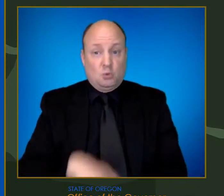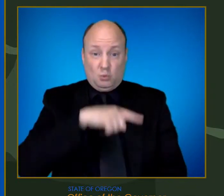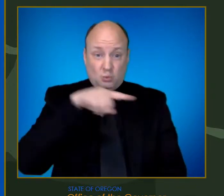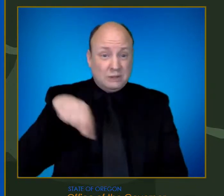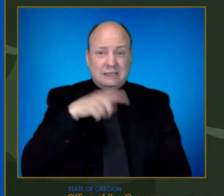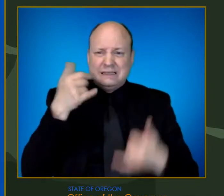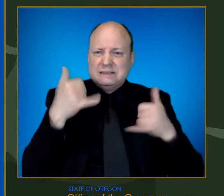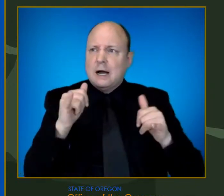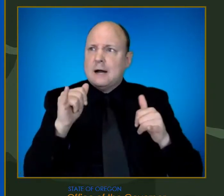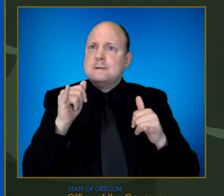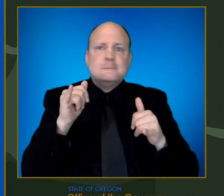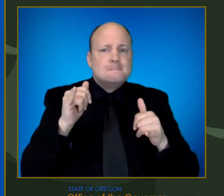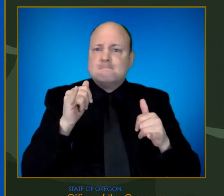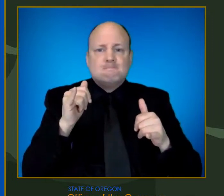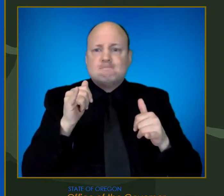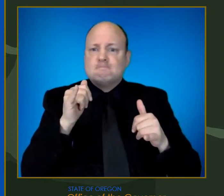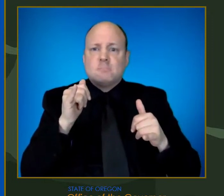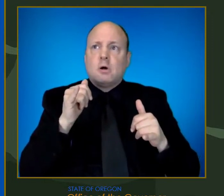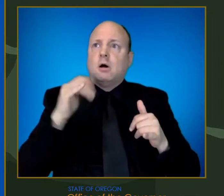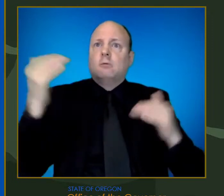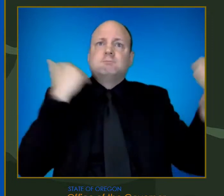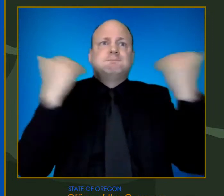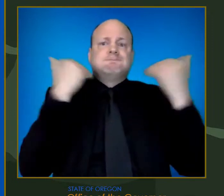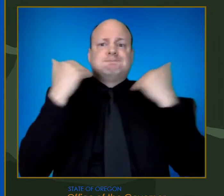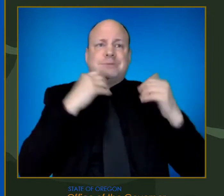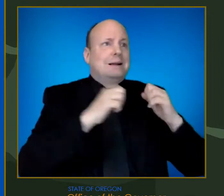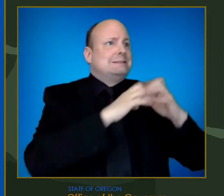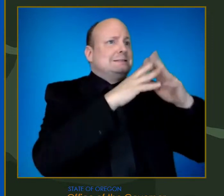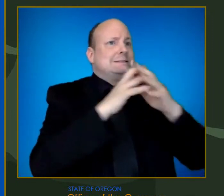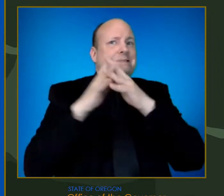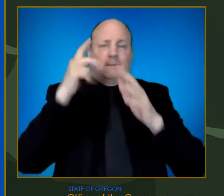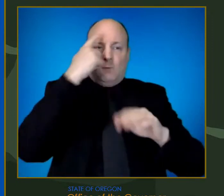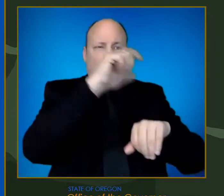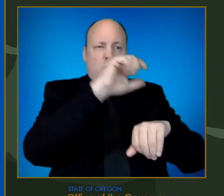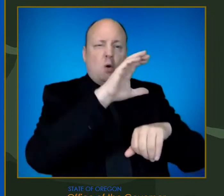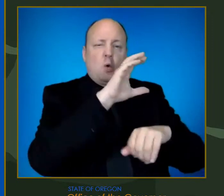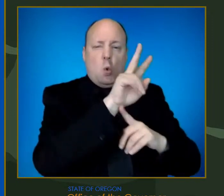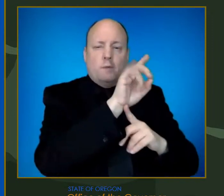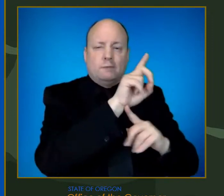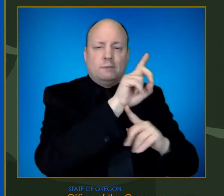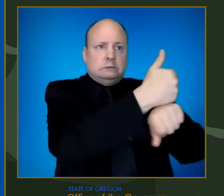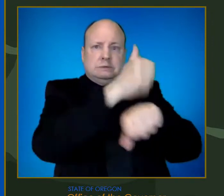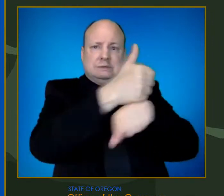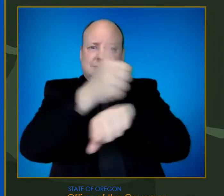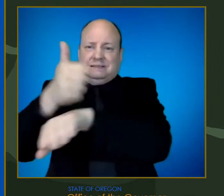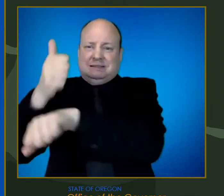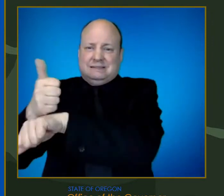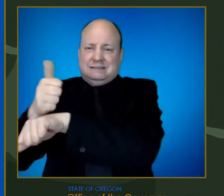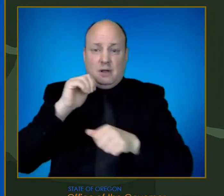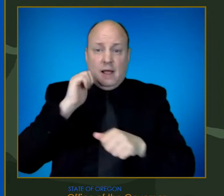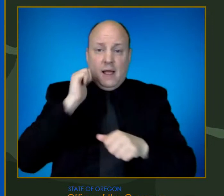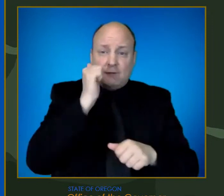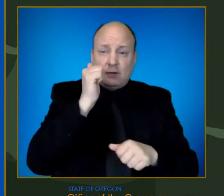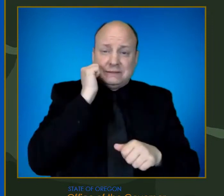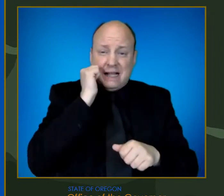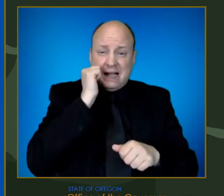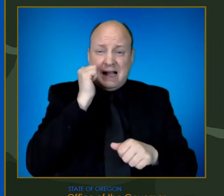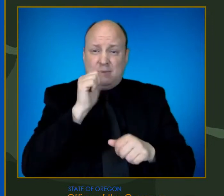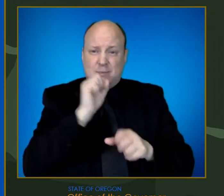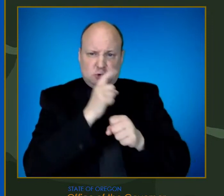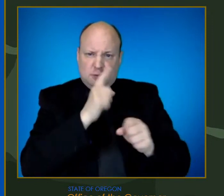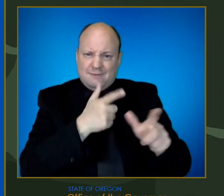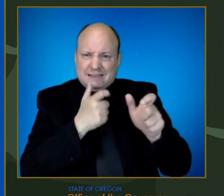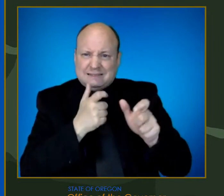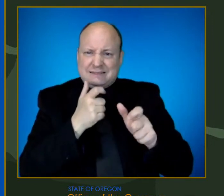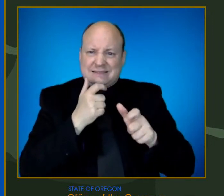Oregon is averaging 38,728 doses administered each day. And nearly 3 in 4 seniors have been